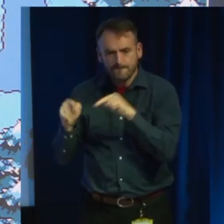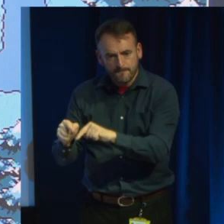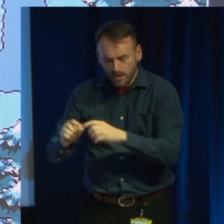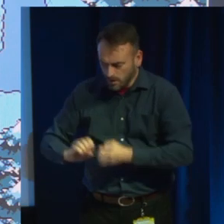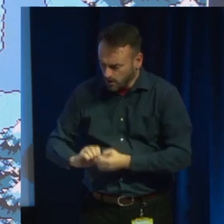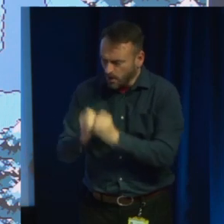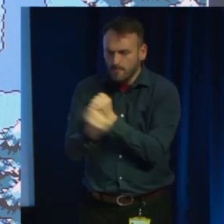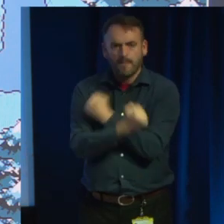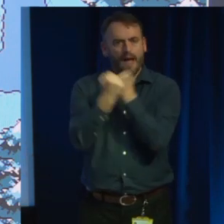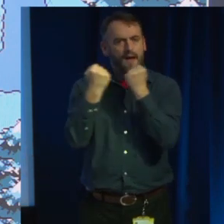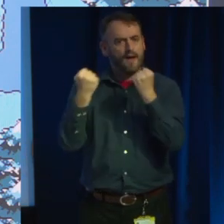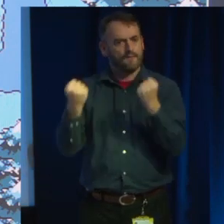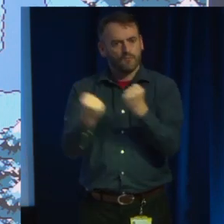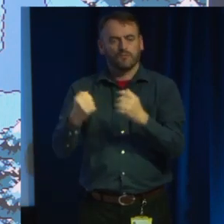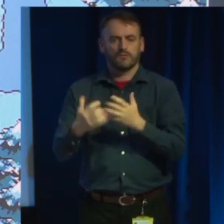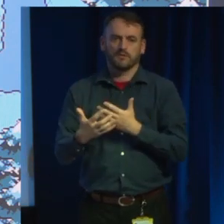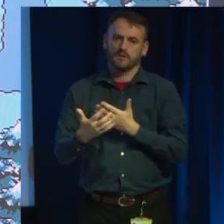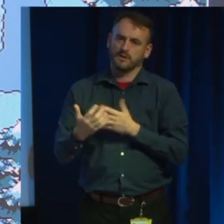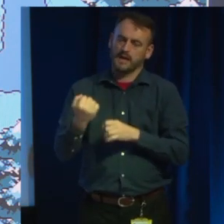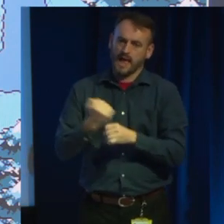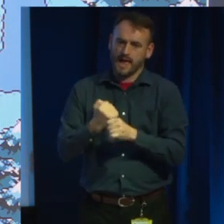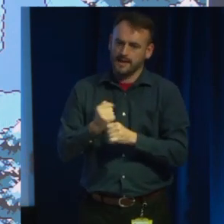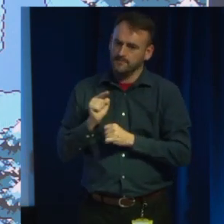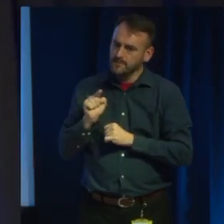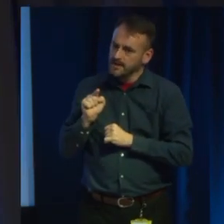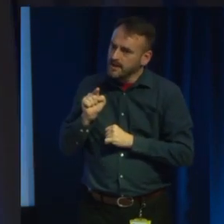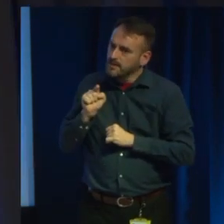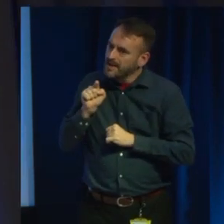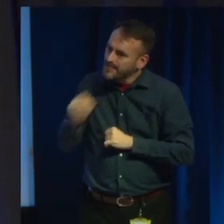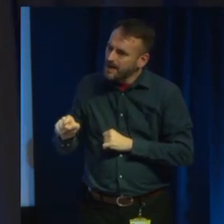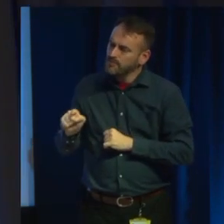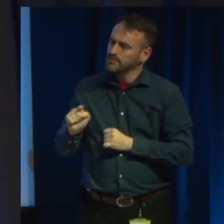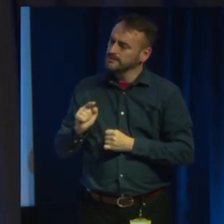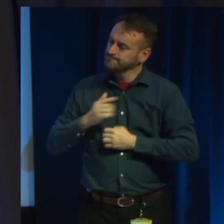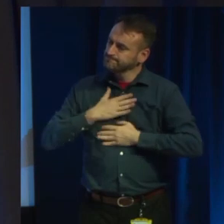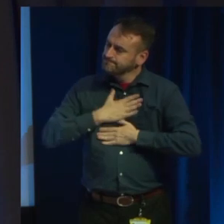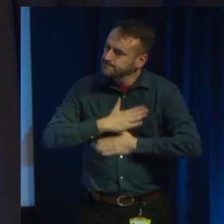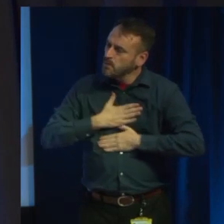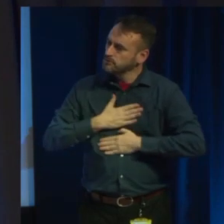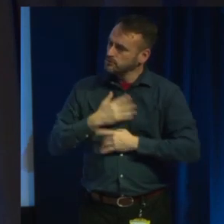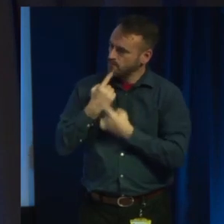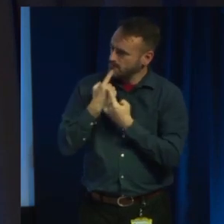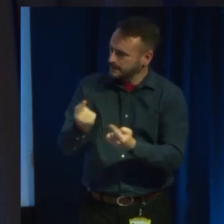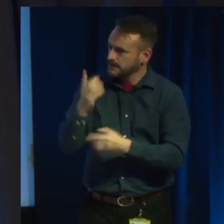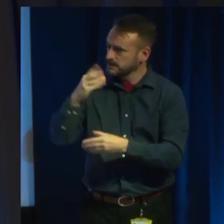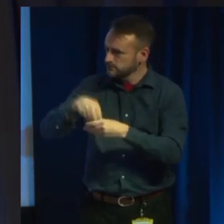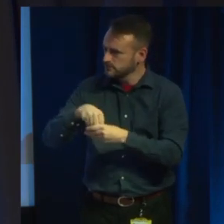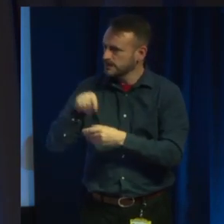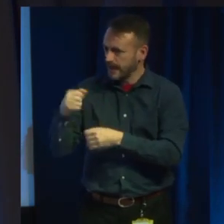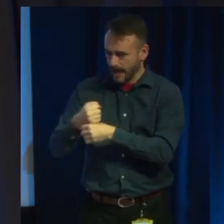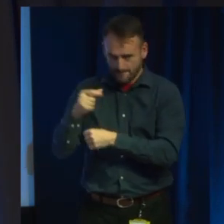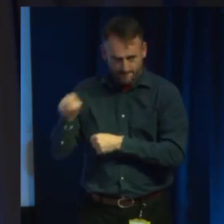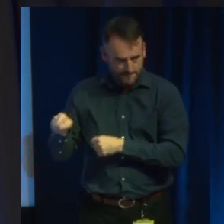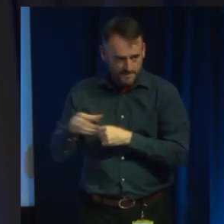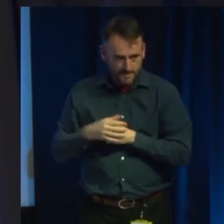hit. But arguably, again, the most important thing that we made is a sincere message, and it's really great. So please don't let these kind of